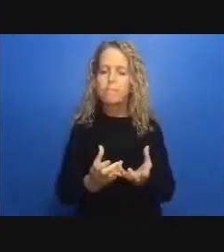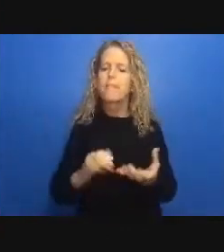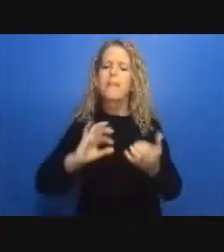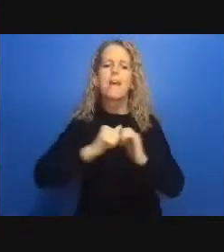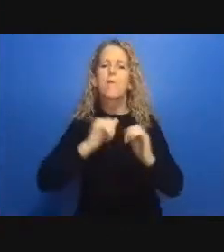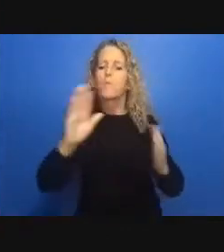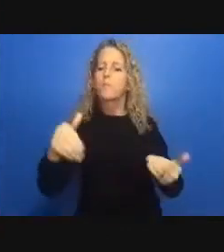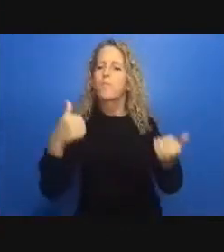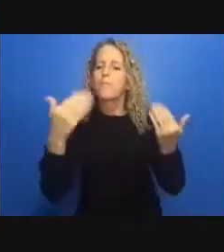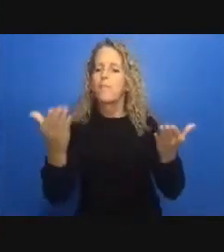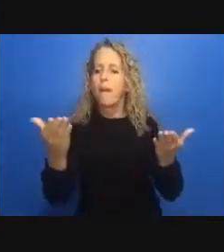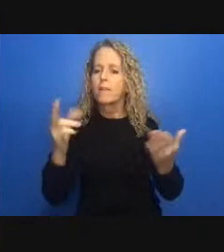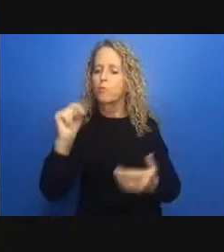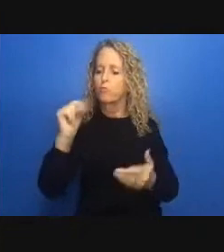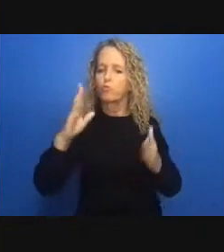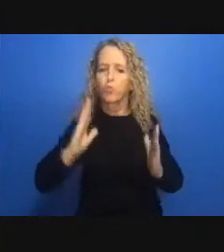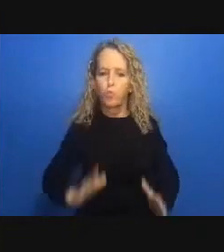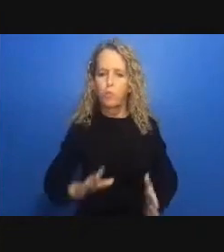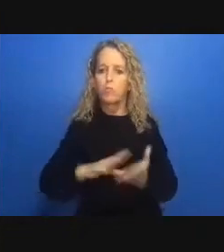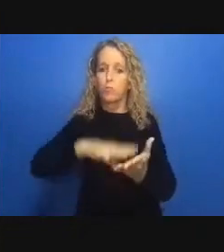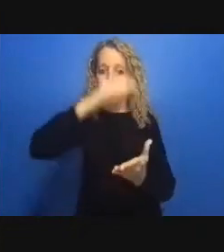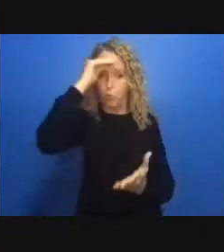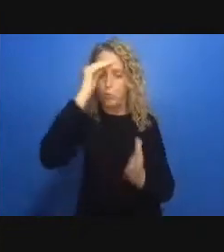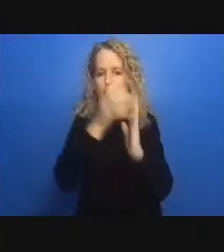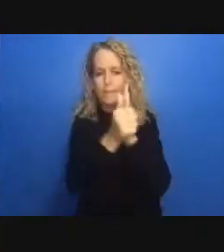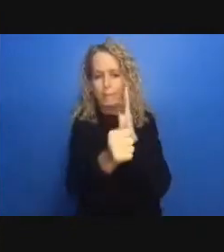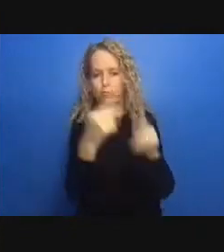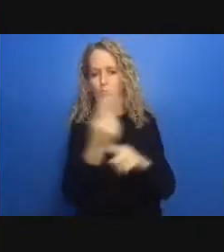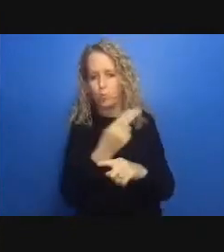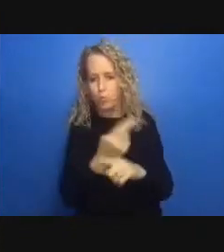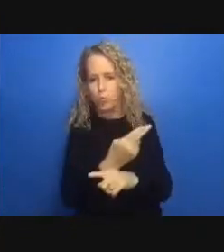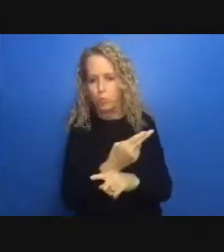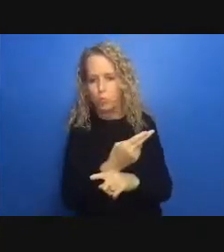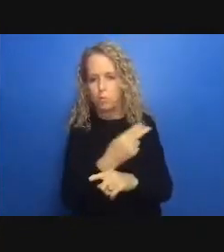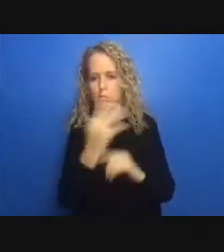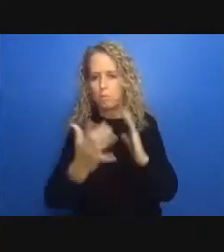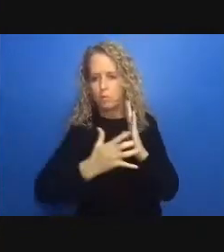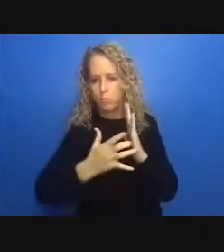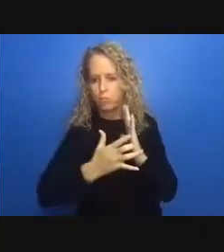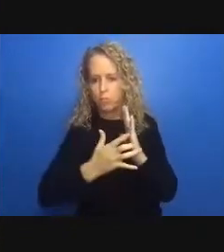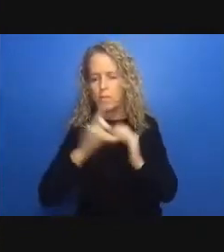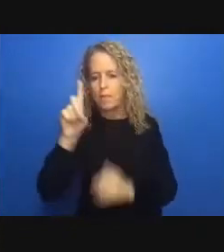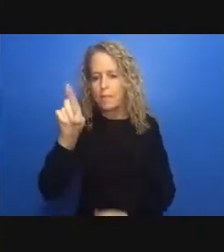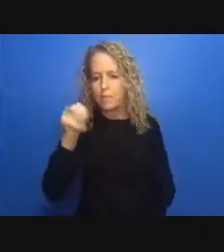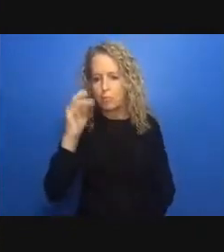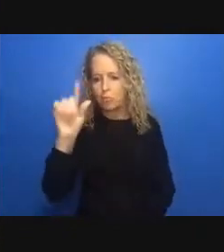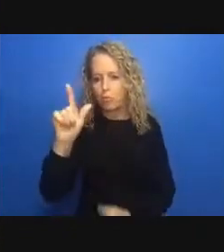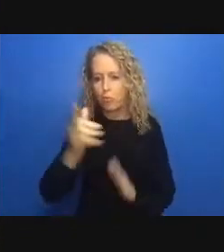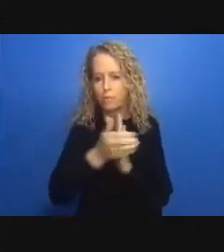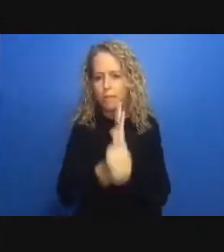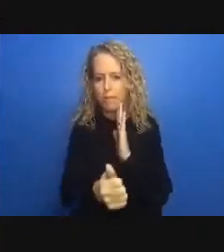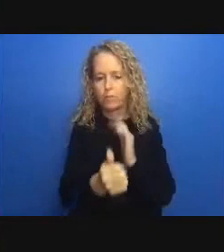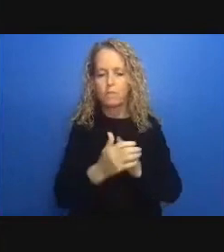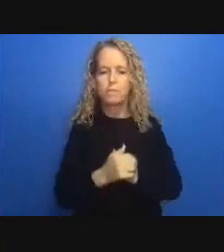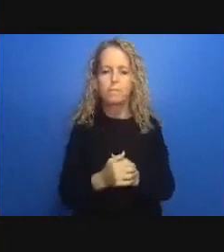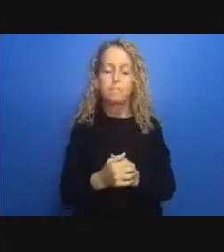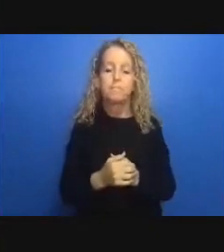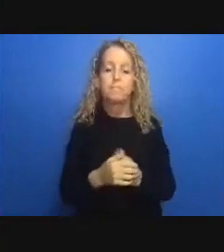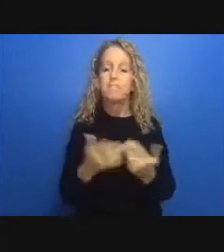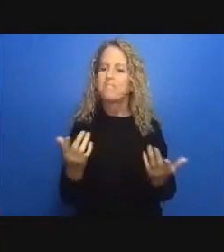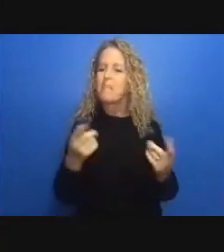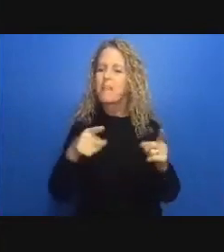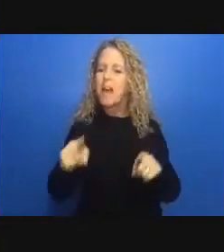to acquire these digital skills. And digital skills change very, very quickly. So we often learn a technology